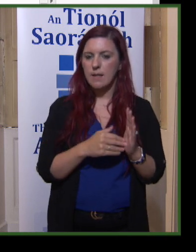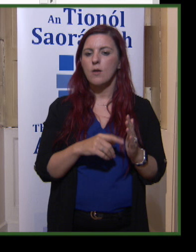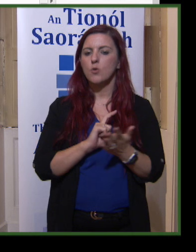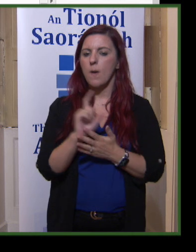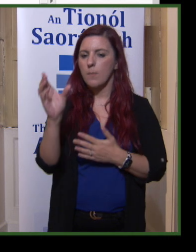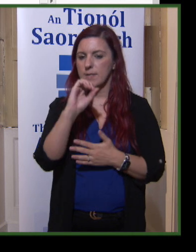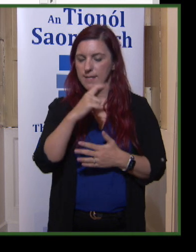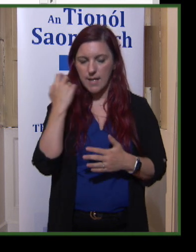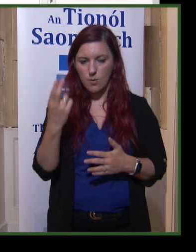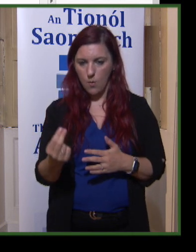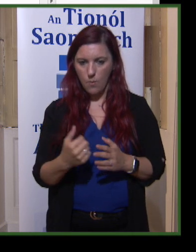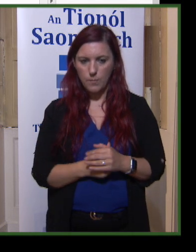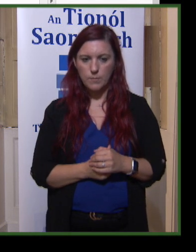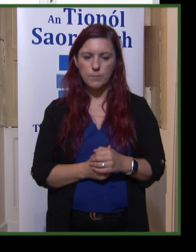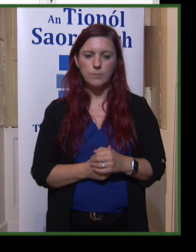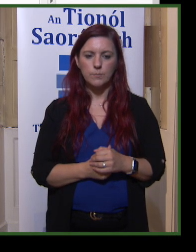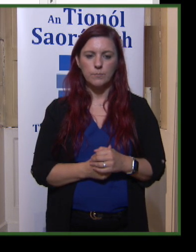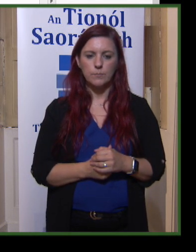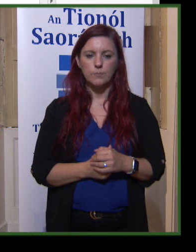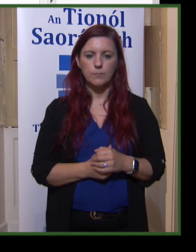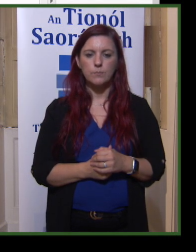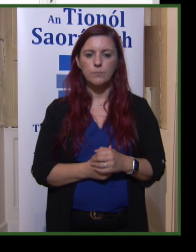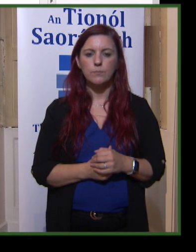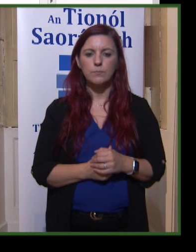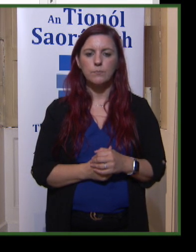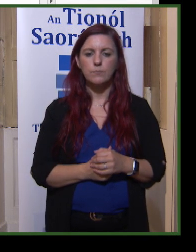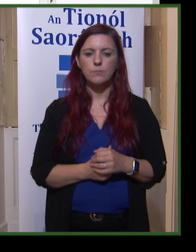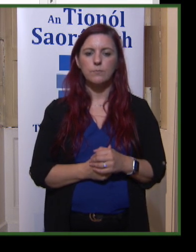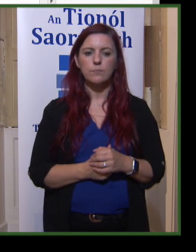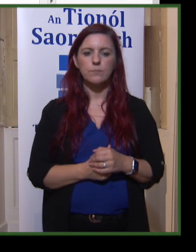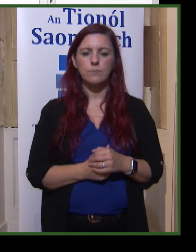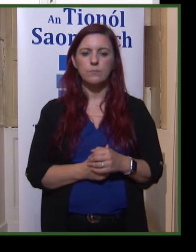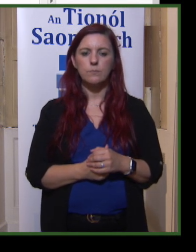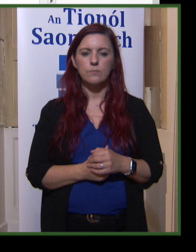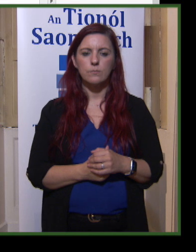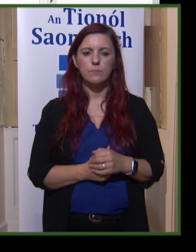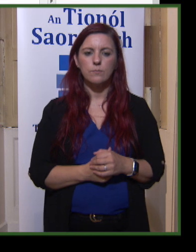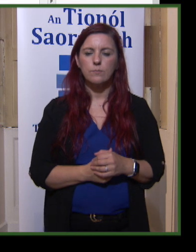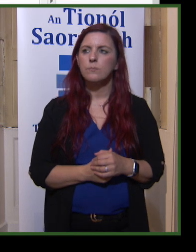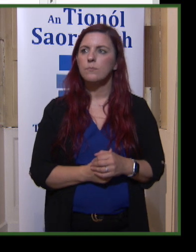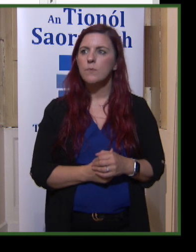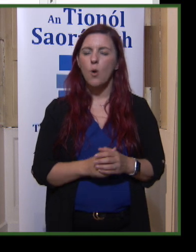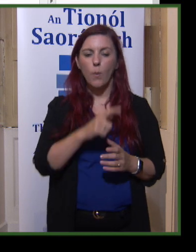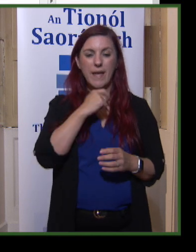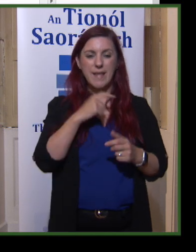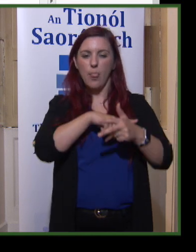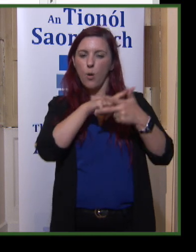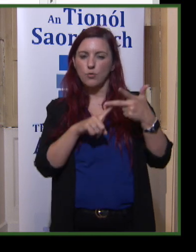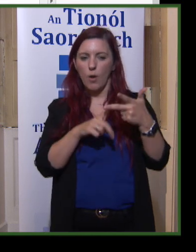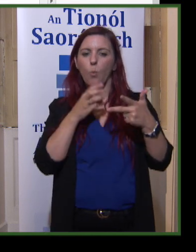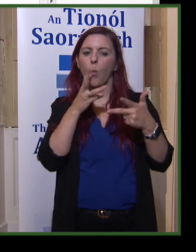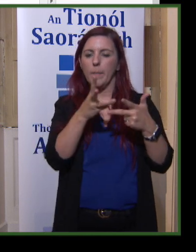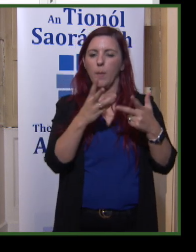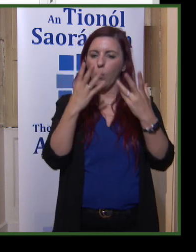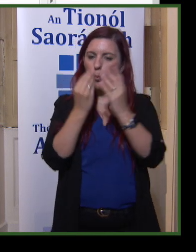yes, 12% said no. Moving on to ballot paper 3 alpha, election of mayor. The